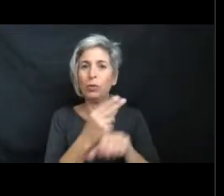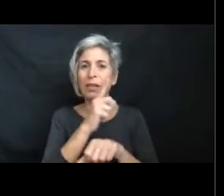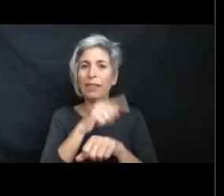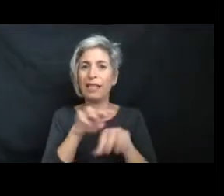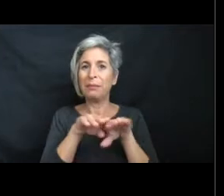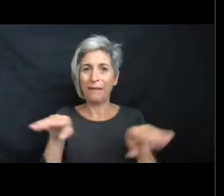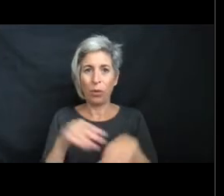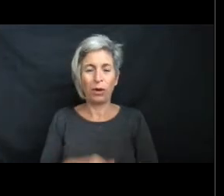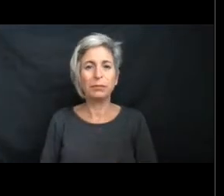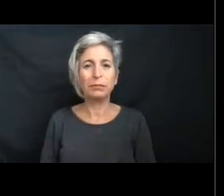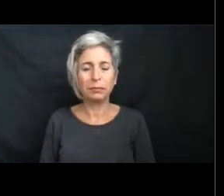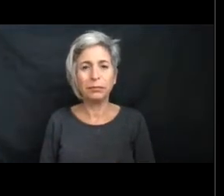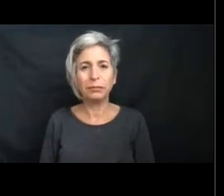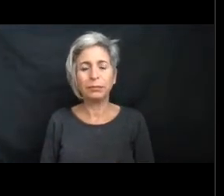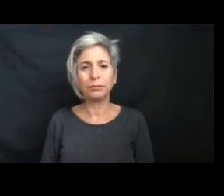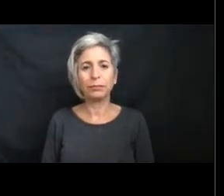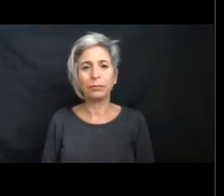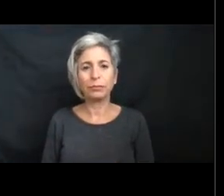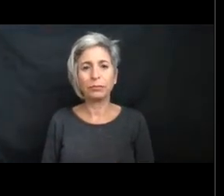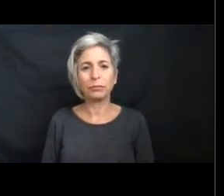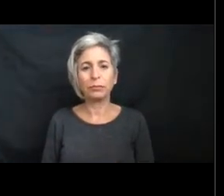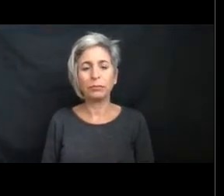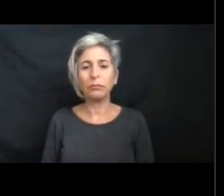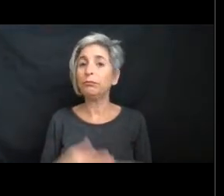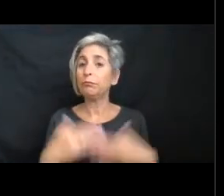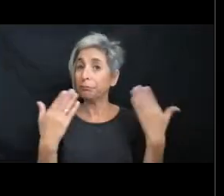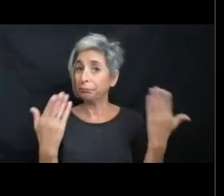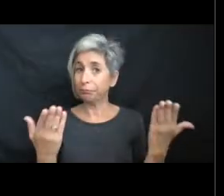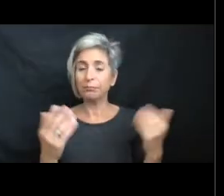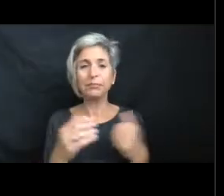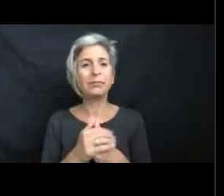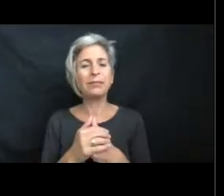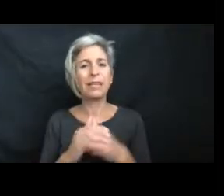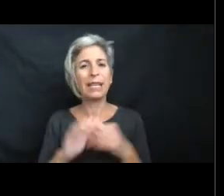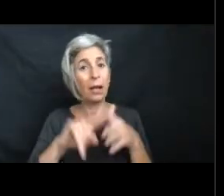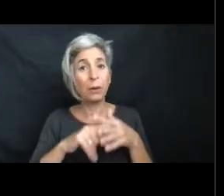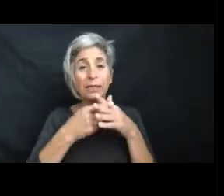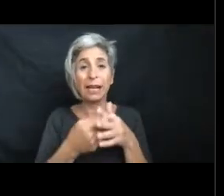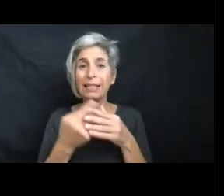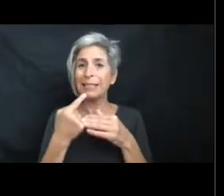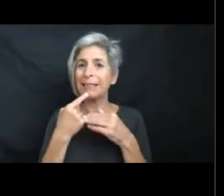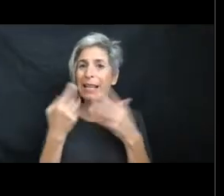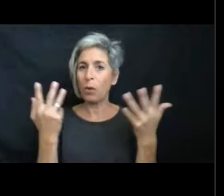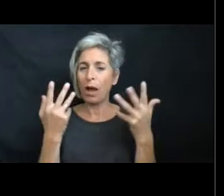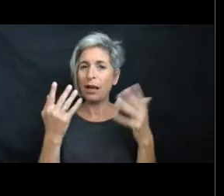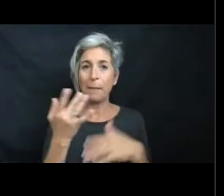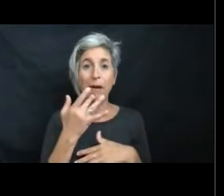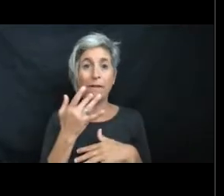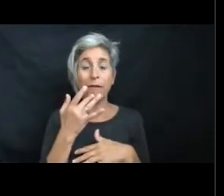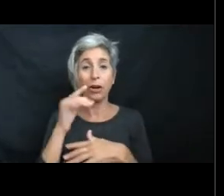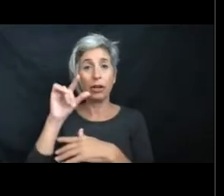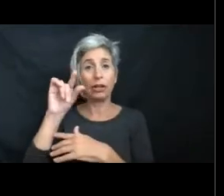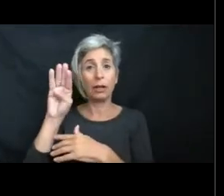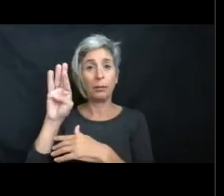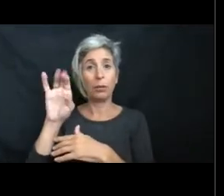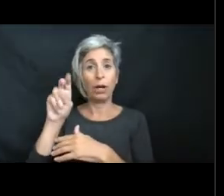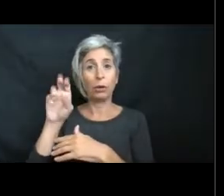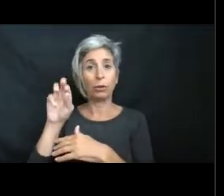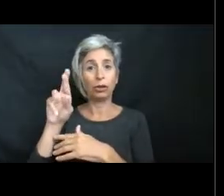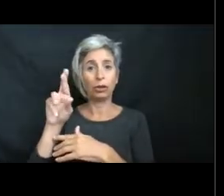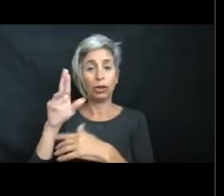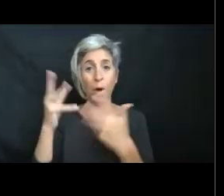So to begin, okay, so I will start off by saying that our preferred browser is